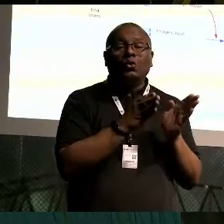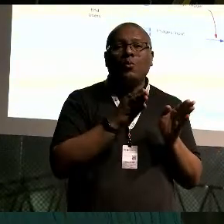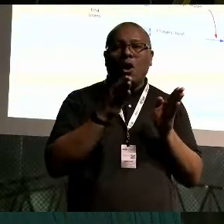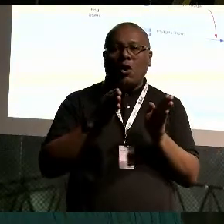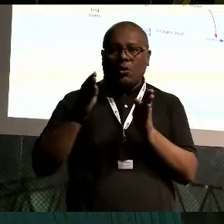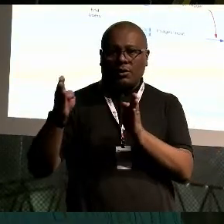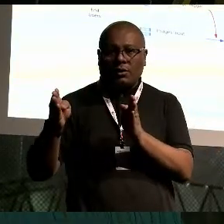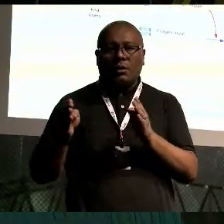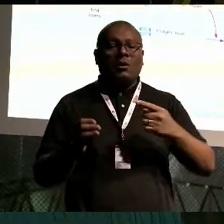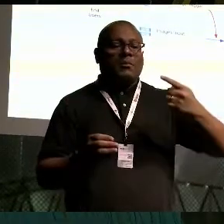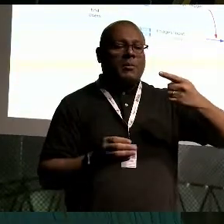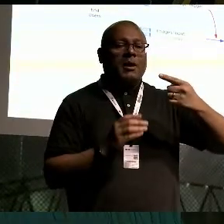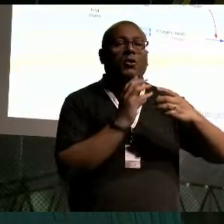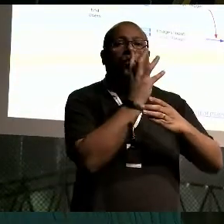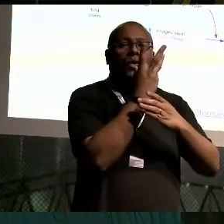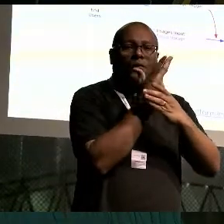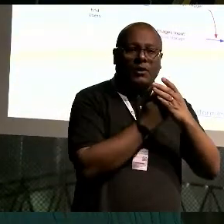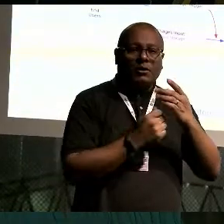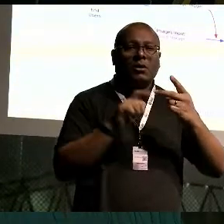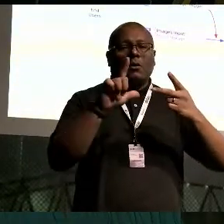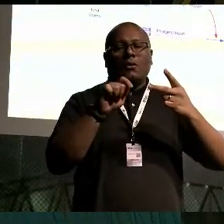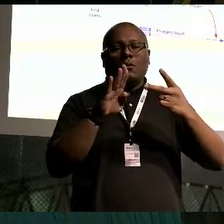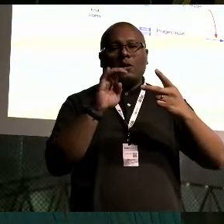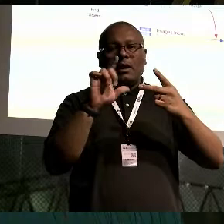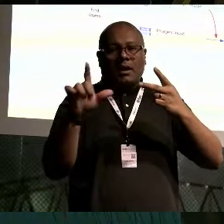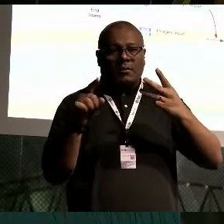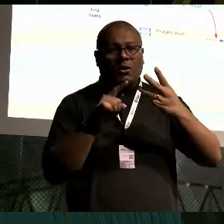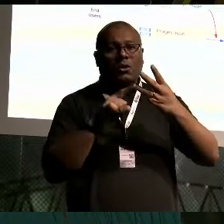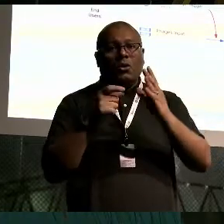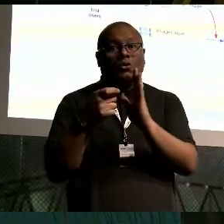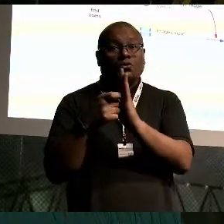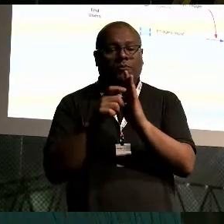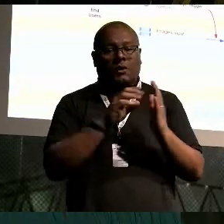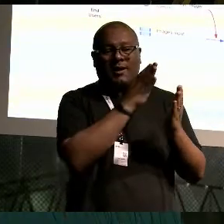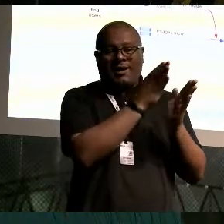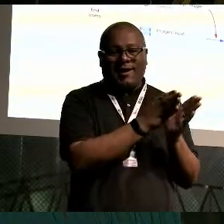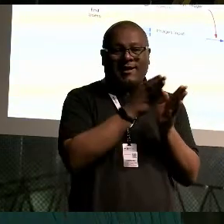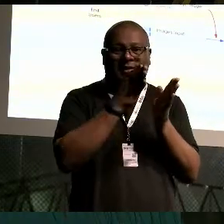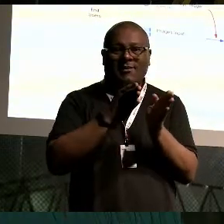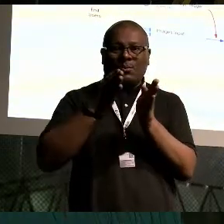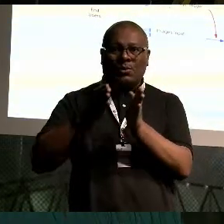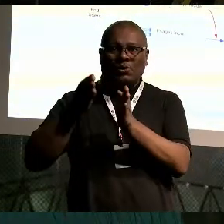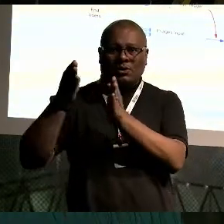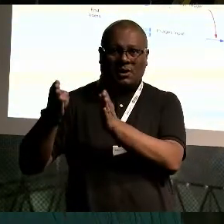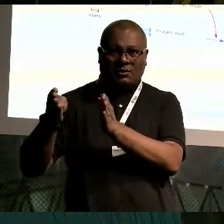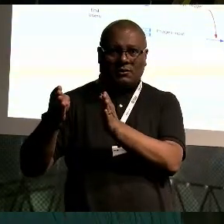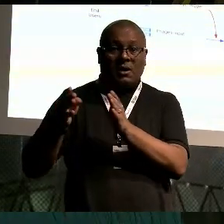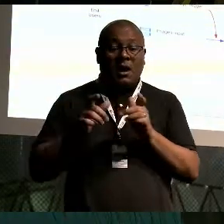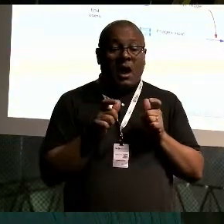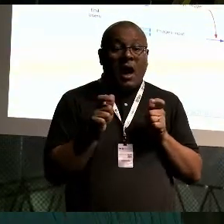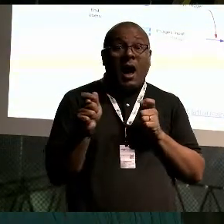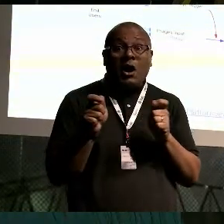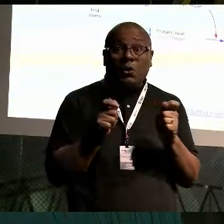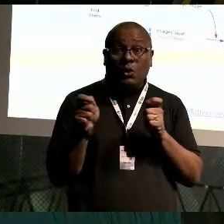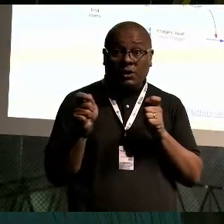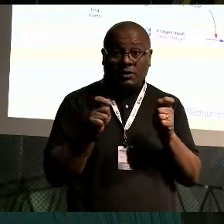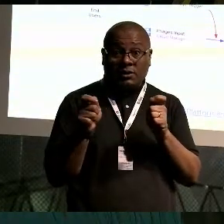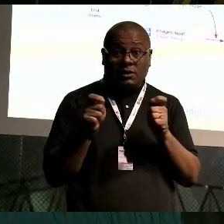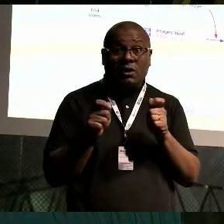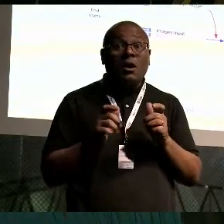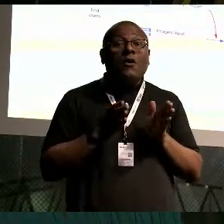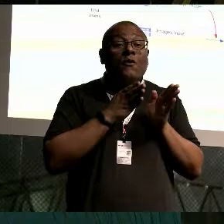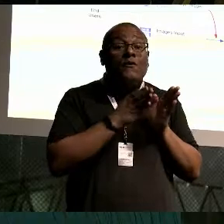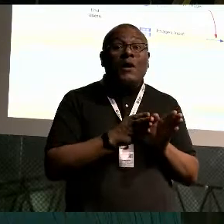I need to call the filter, then I need to call the labeler, so on and so forth. So because of that, orchestration is perfect for